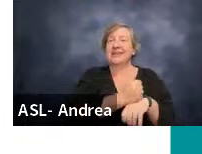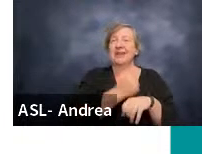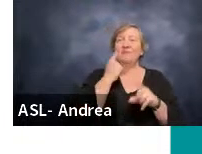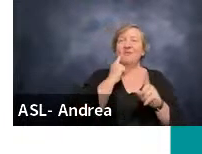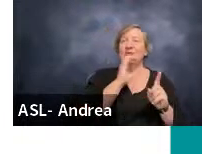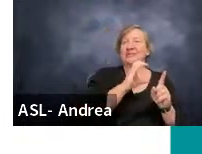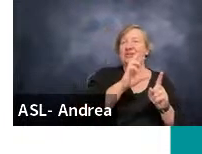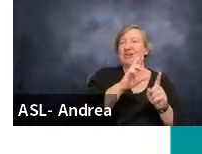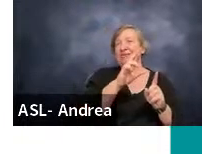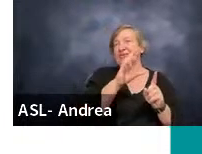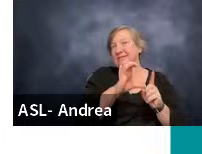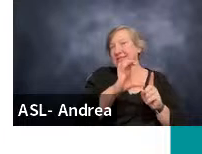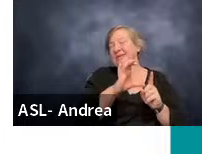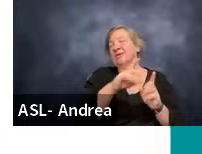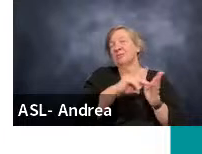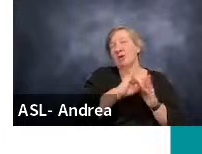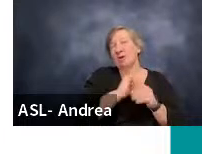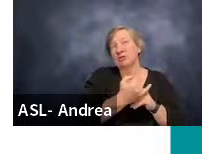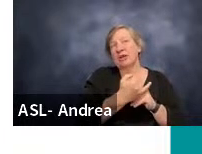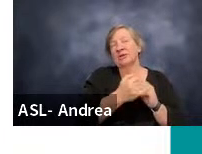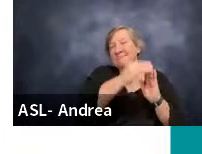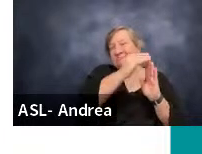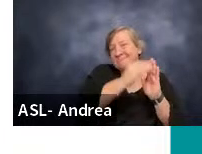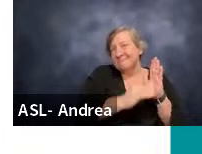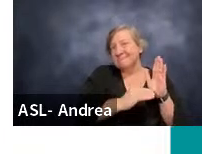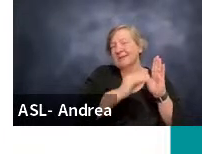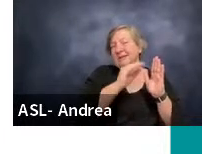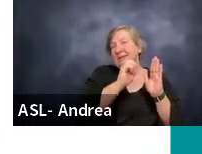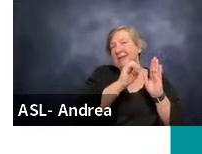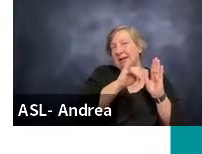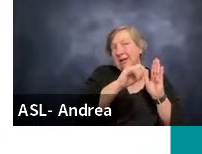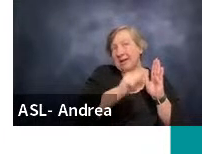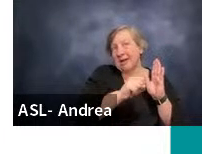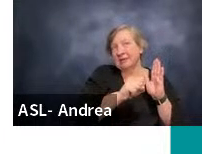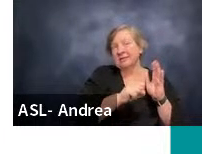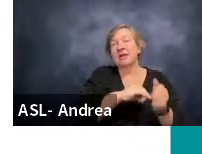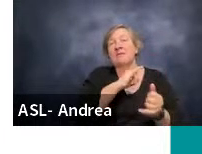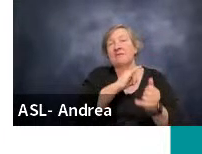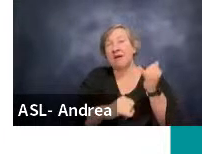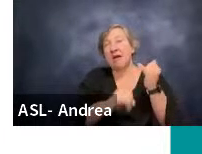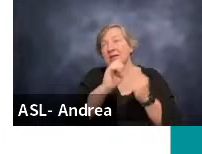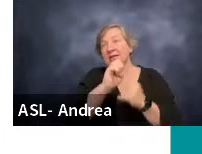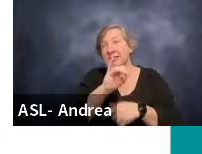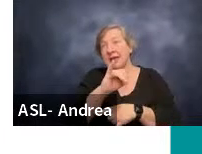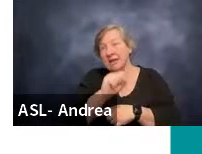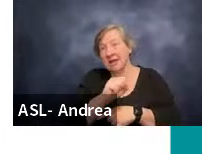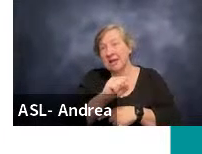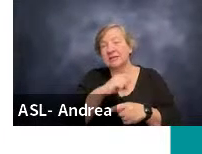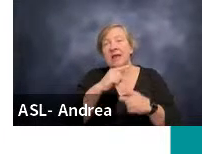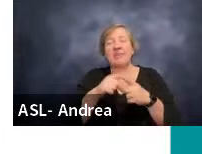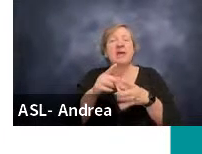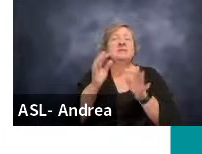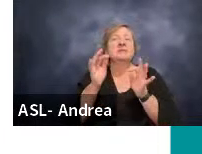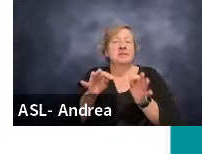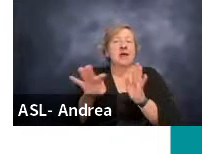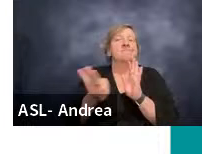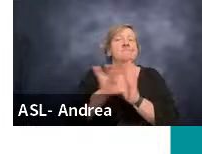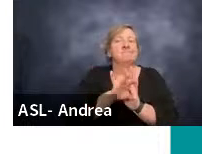Crossing Project, a draft EIS and a final EIS, followed up by a record of decision.